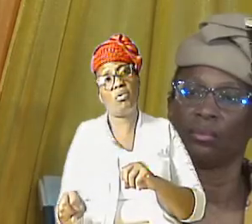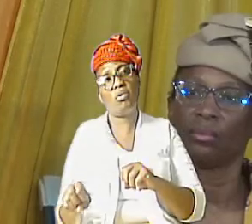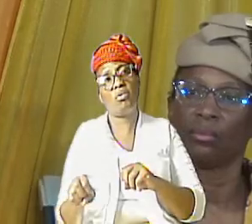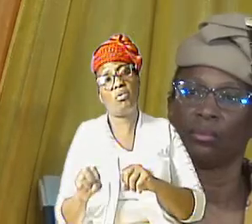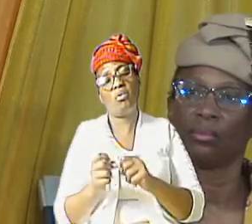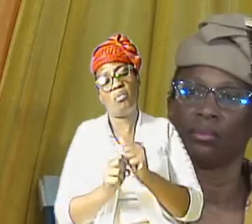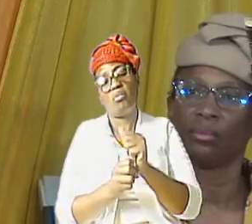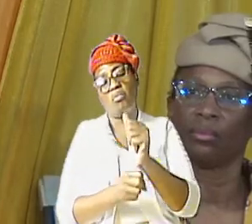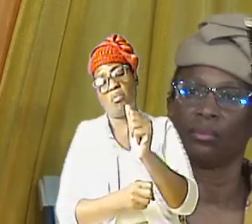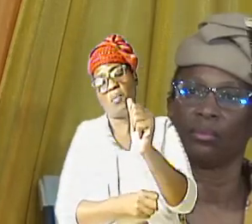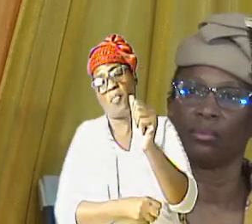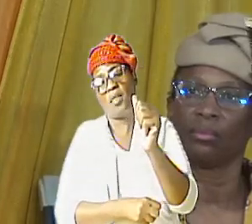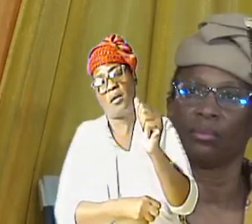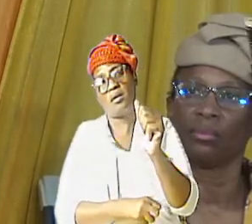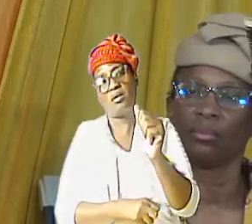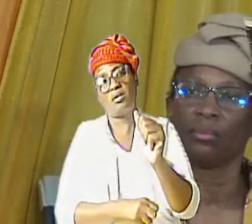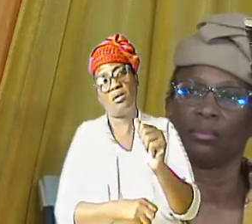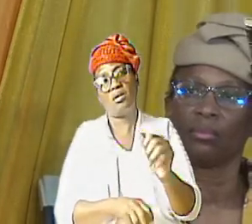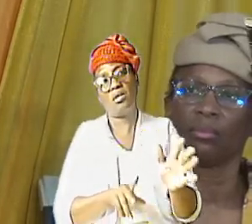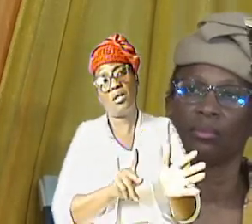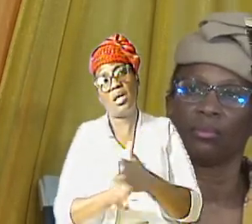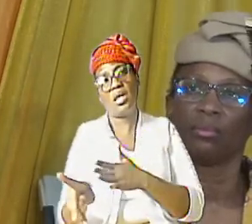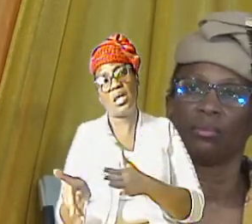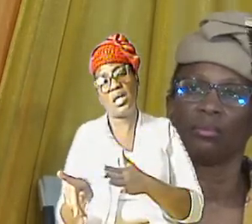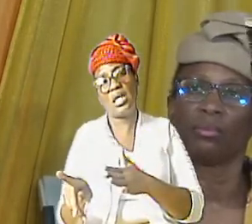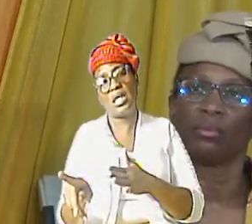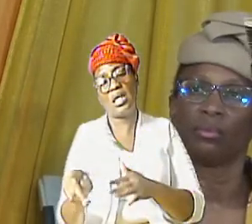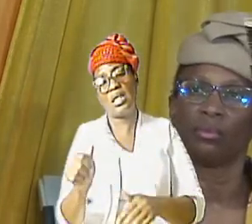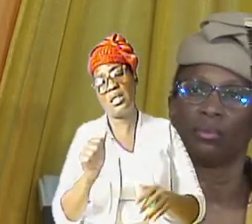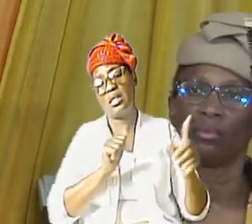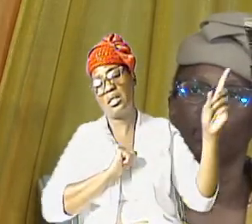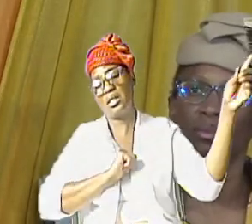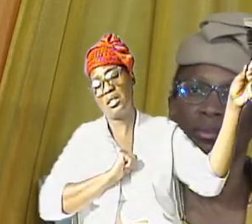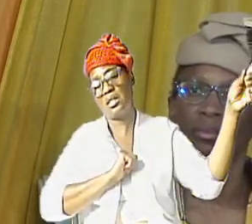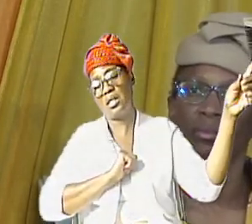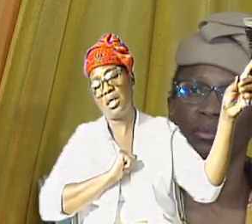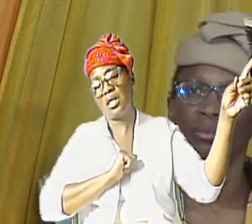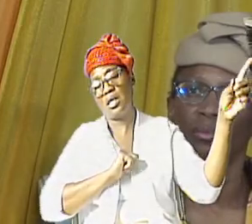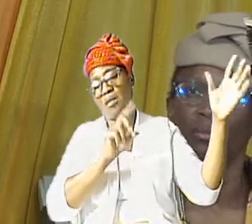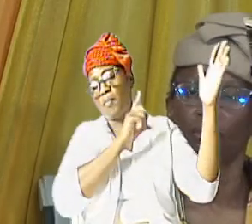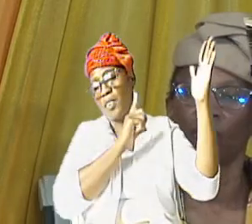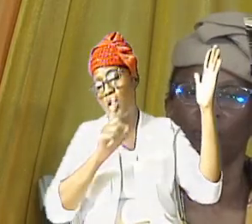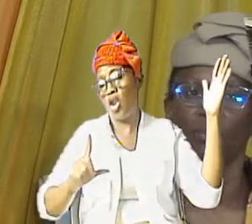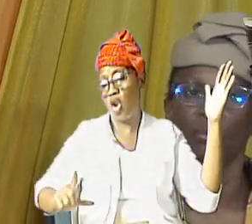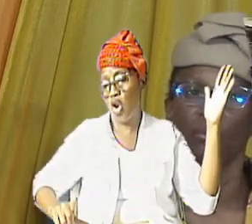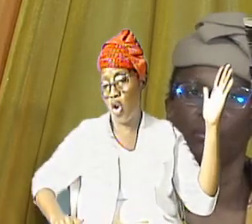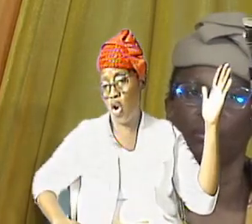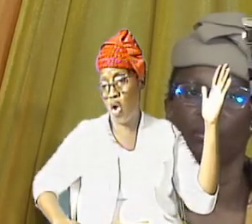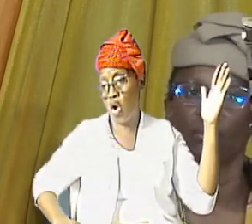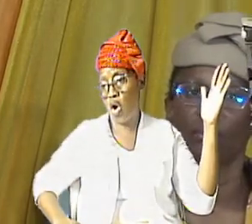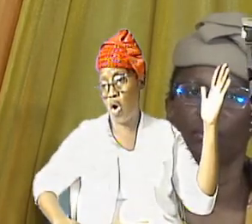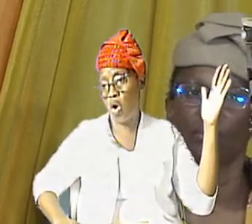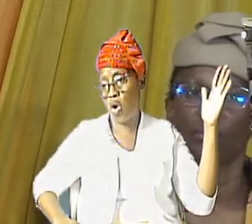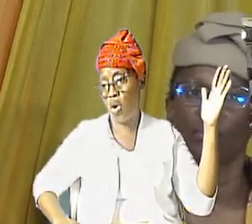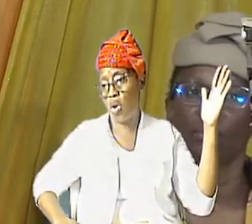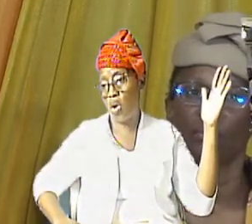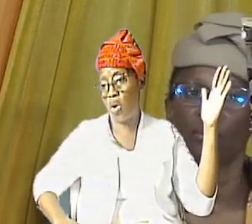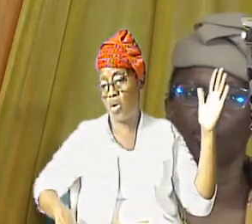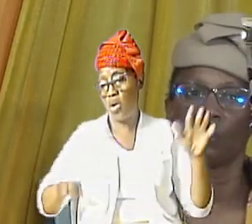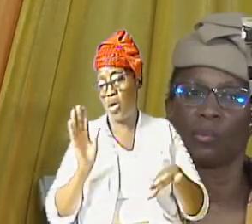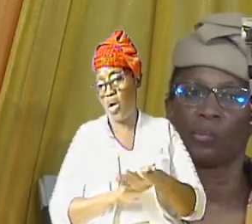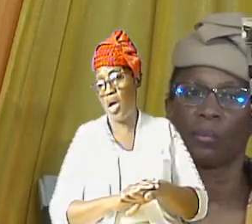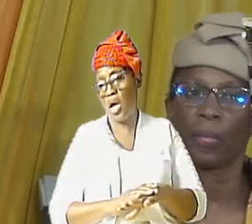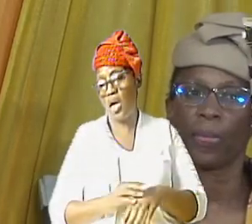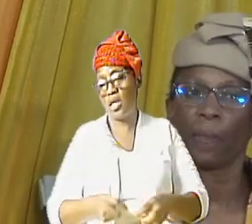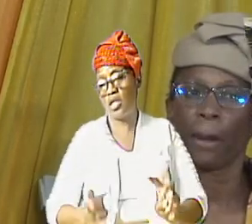tell you I was suicidal. I made suicidal attempts. I remember buying things to take it. And you know, the Lord was just, you know. And I know I was on